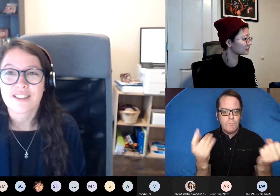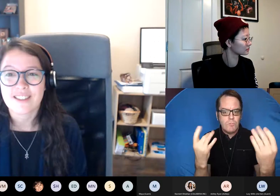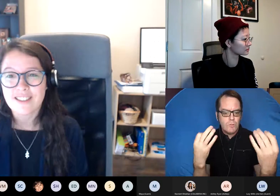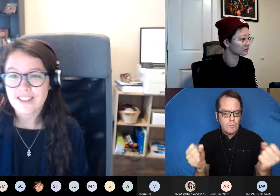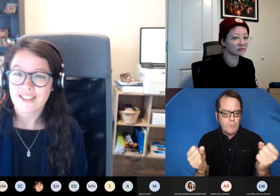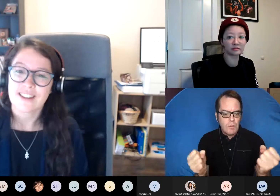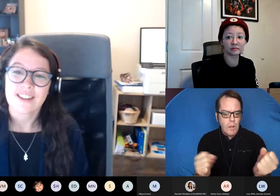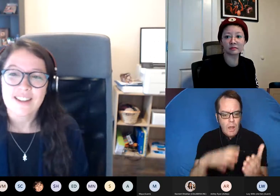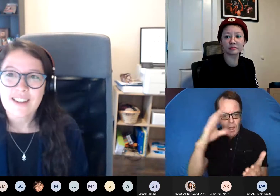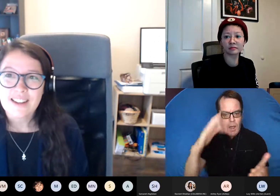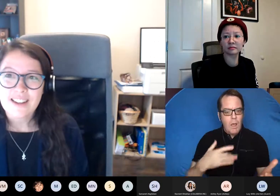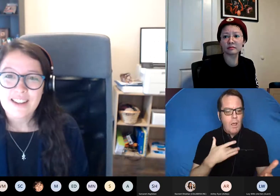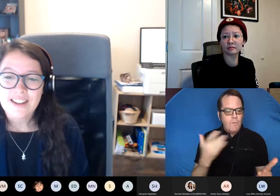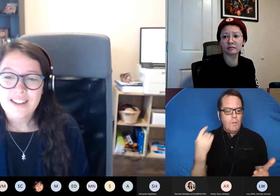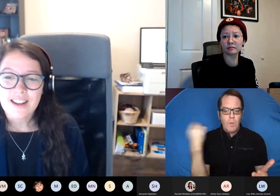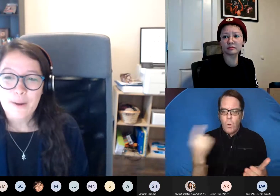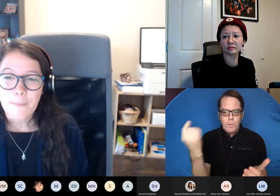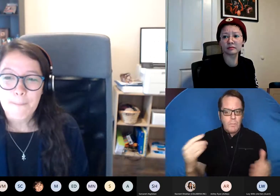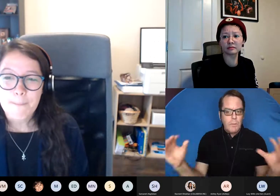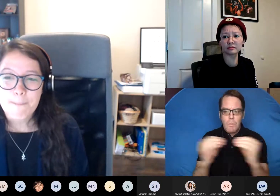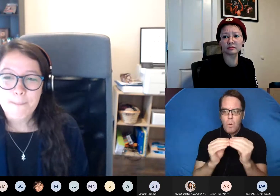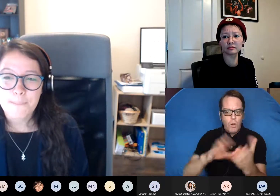learn.